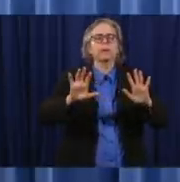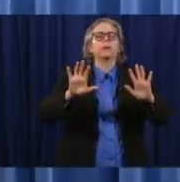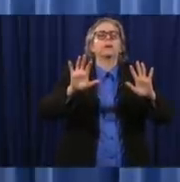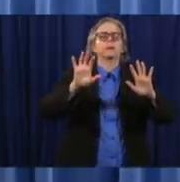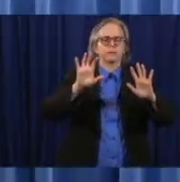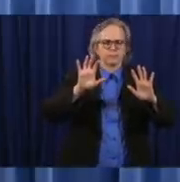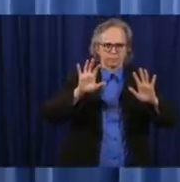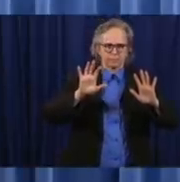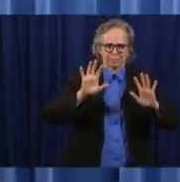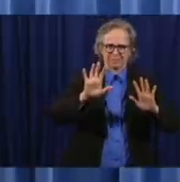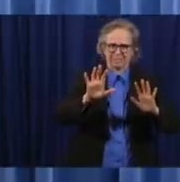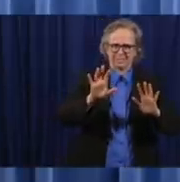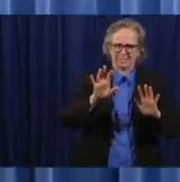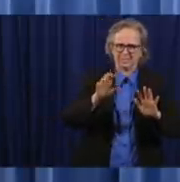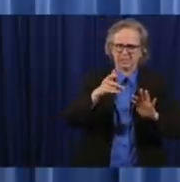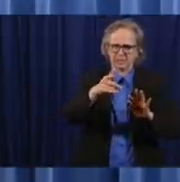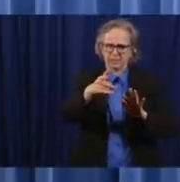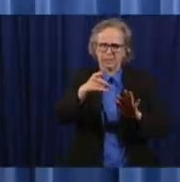of the order.